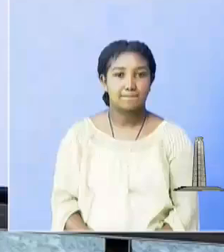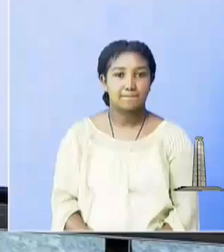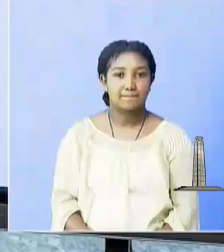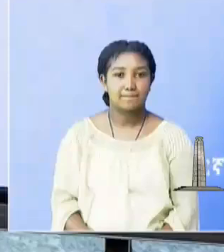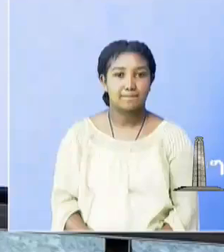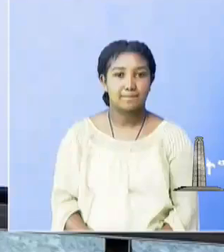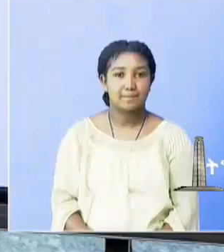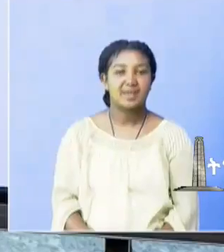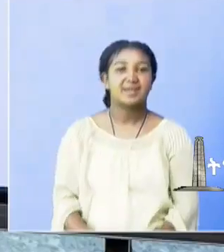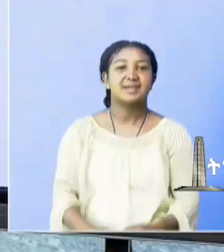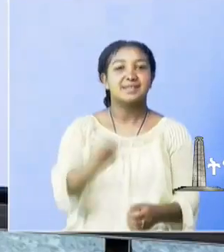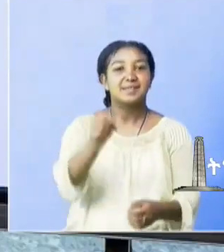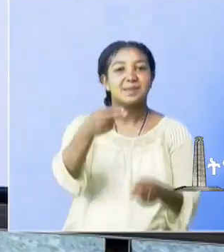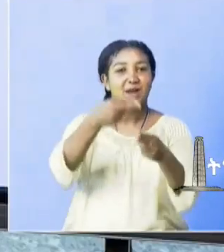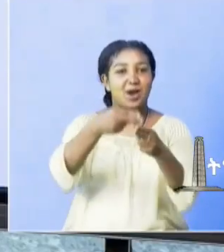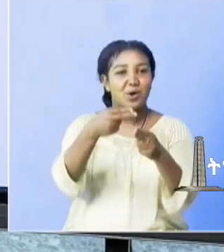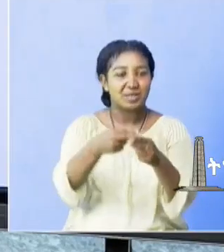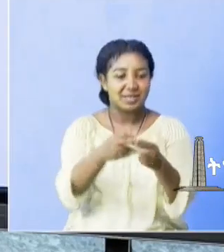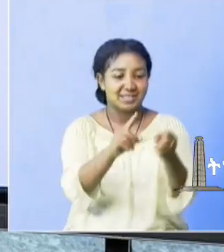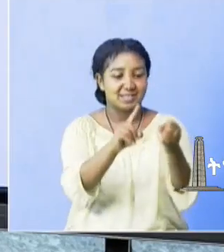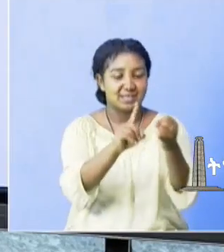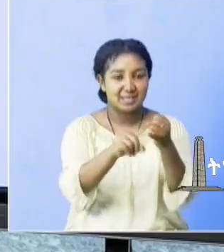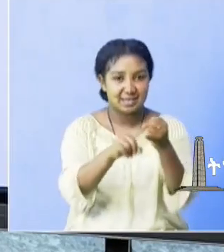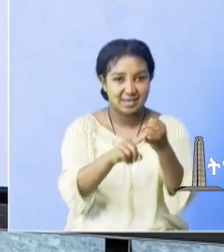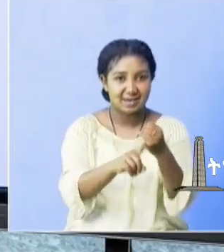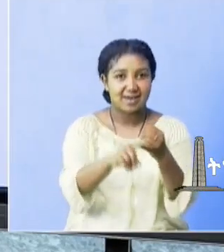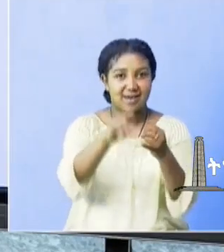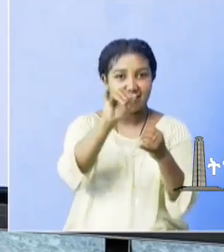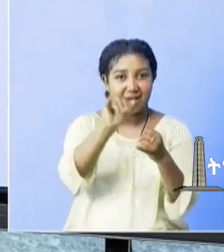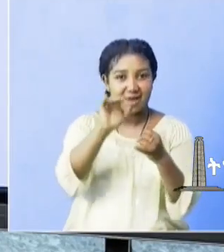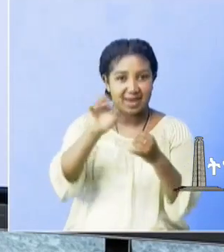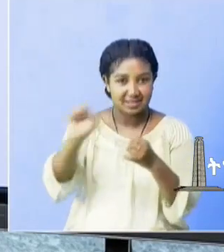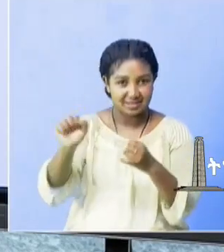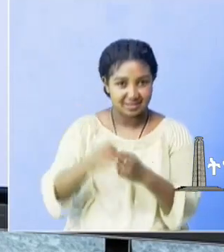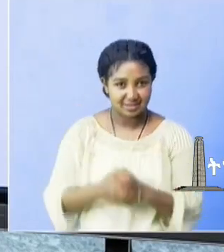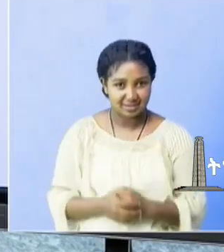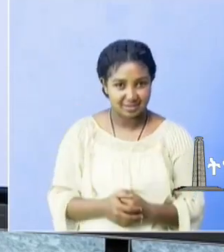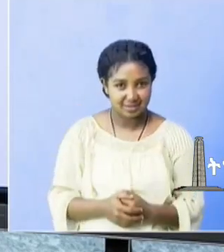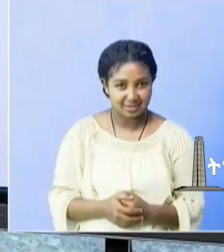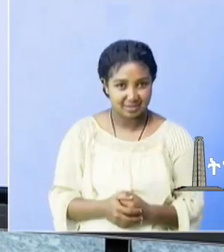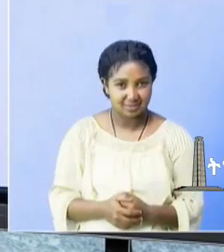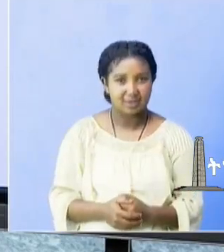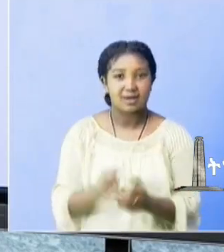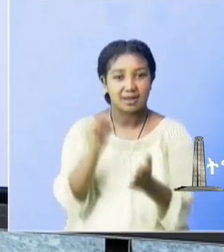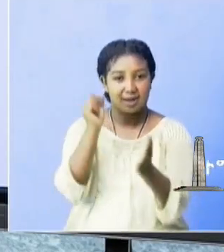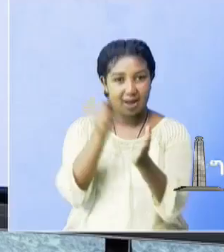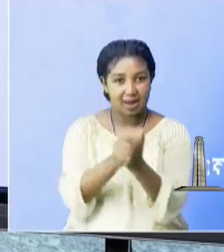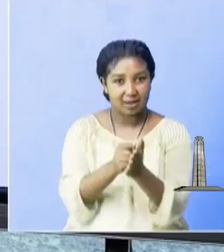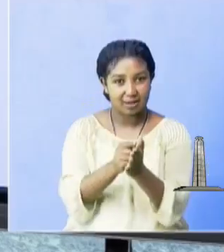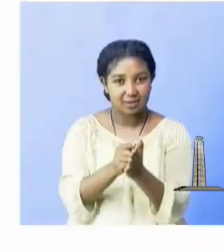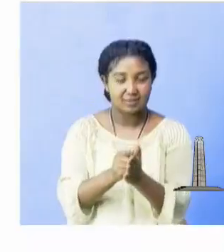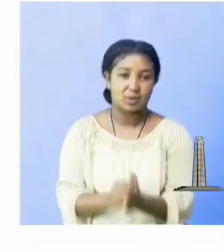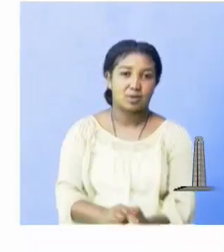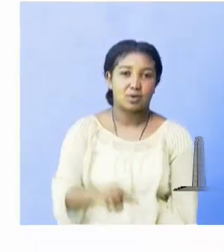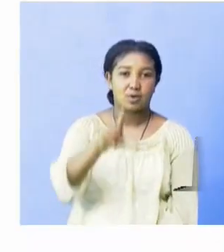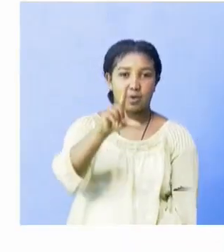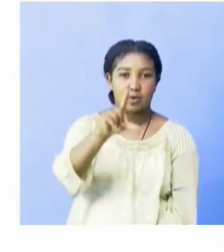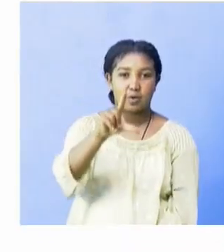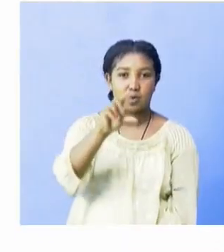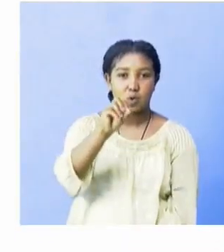IES. Some nouns are ended with IES, like lorry.